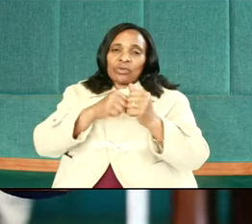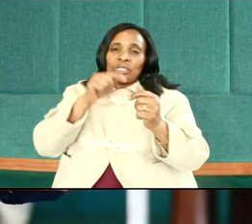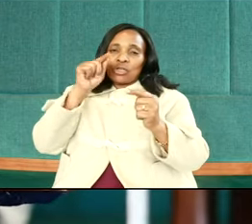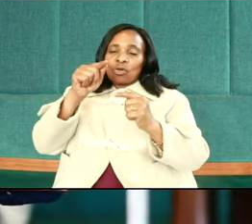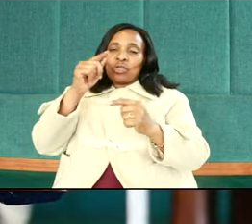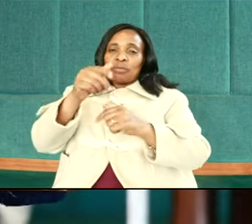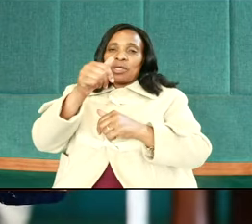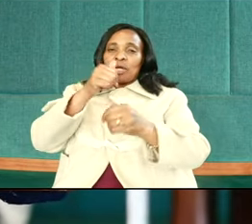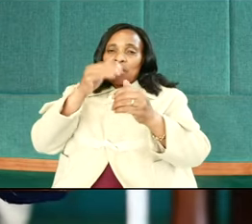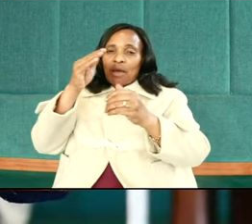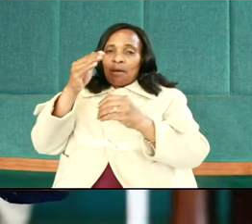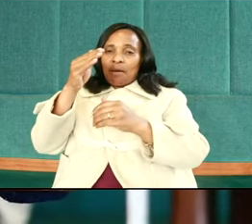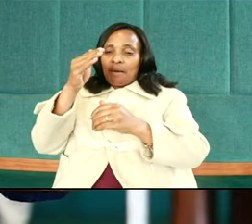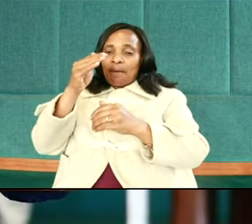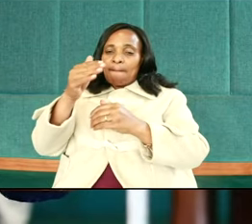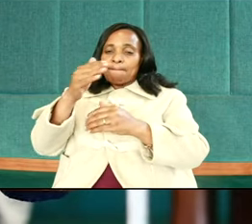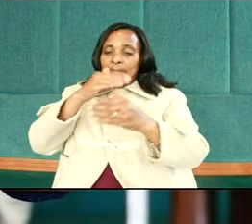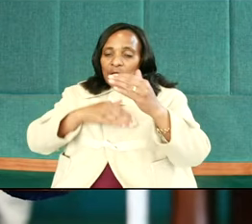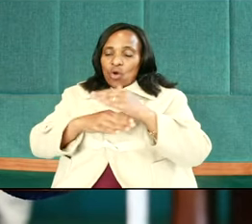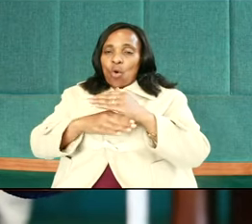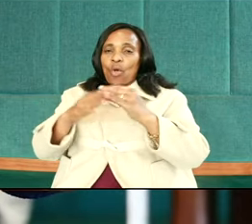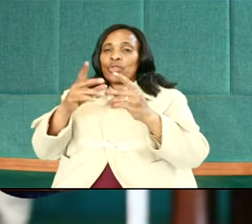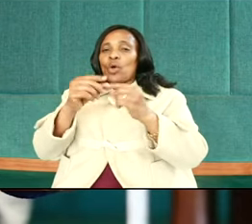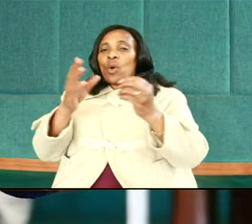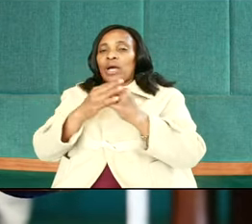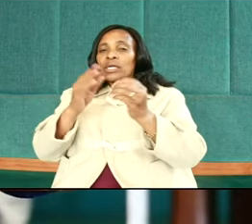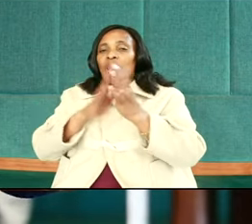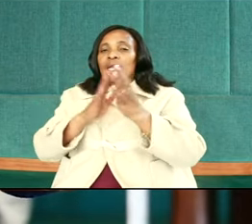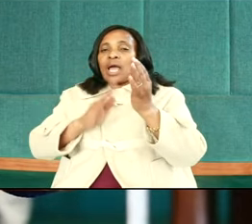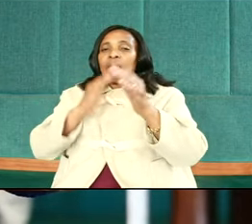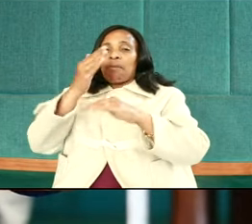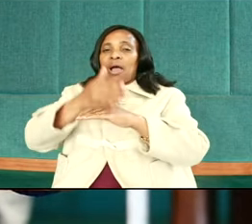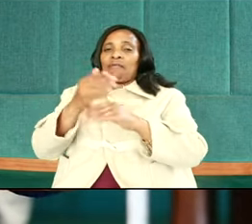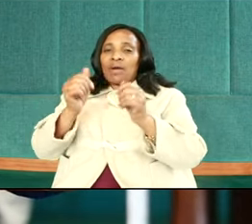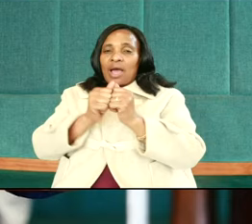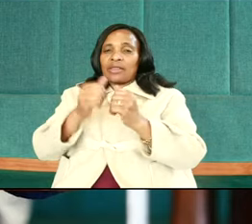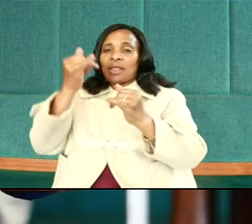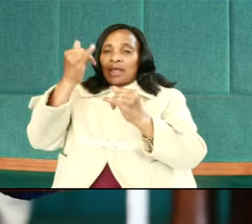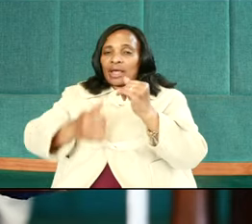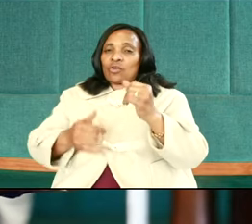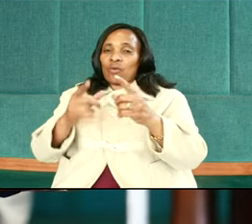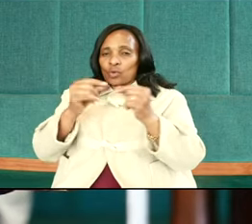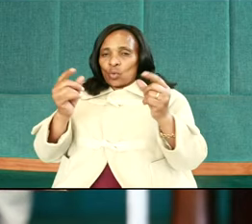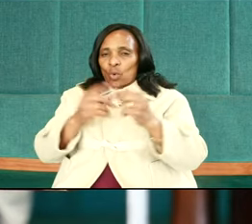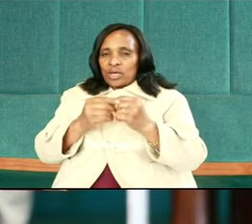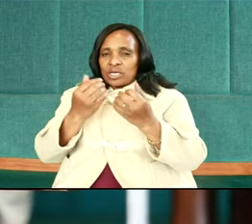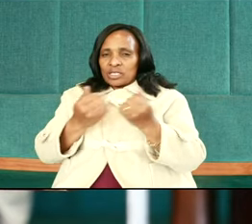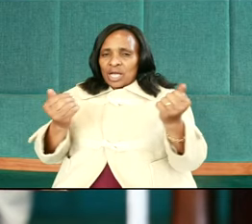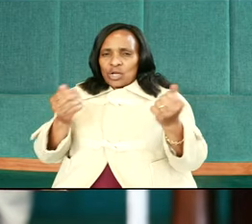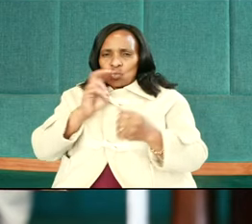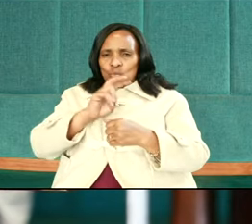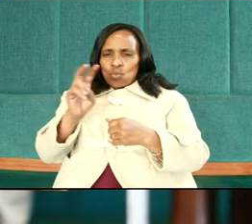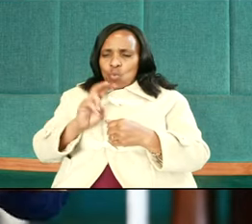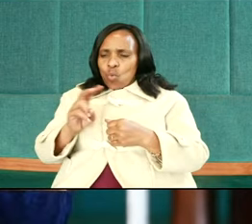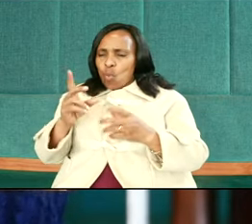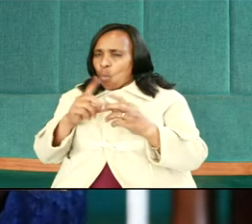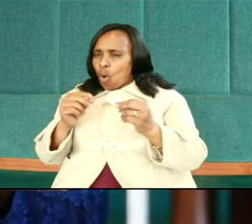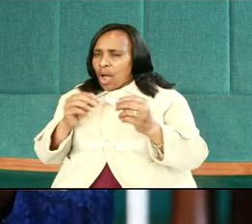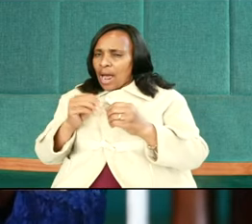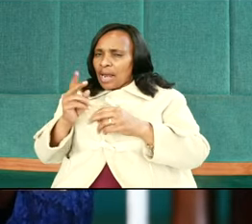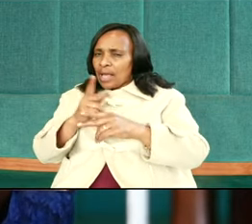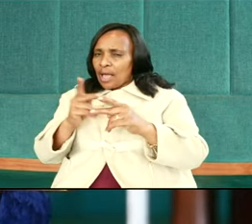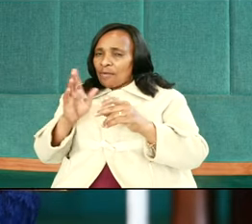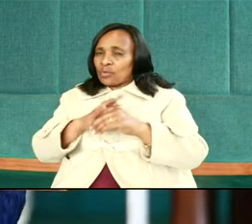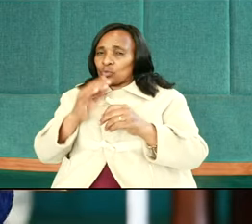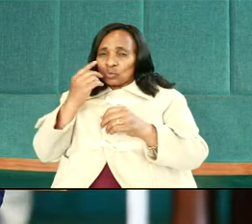word, a dot above the word, or a dot at the end of the word. A child has to look at the word very carefully to see where